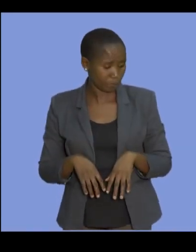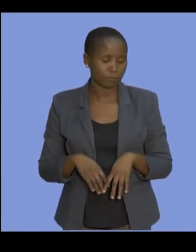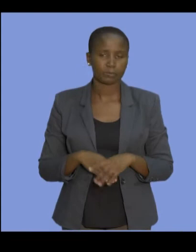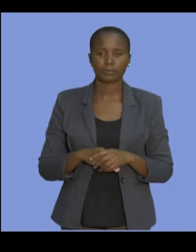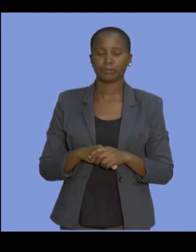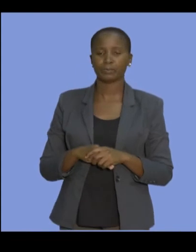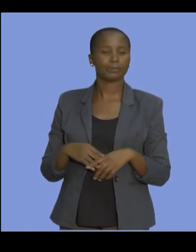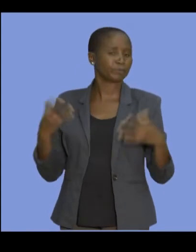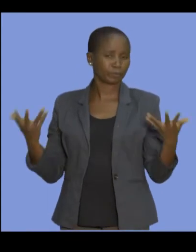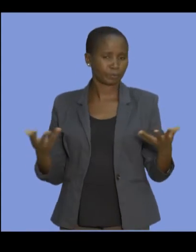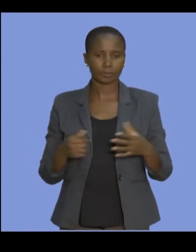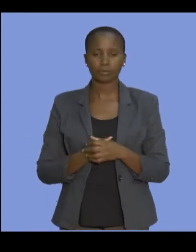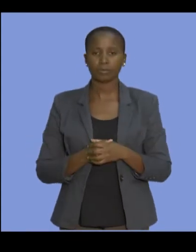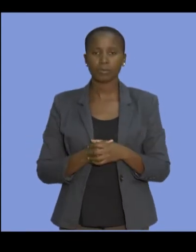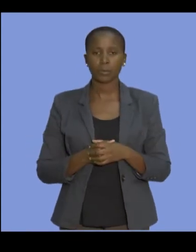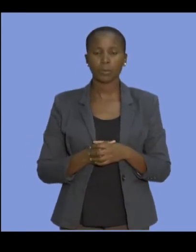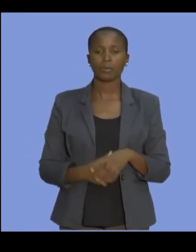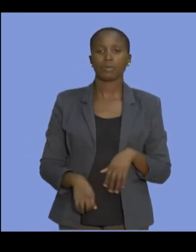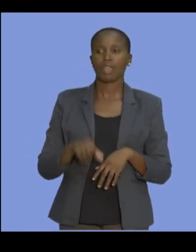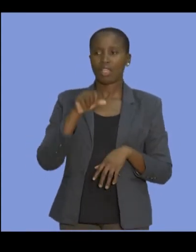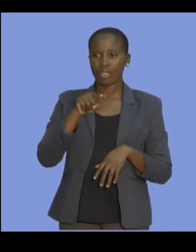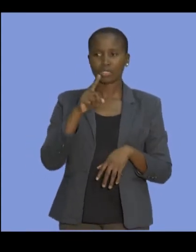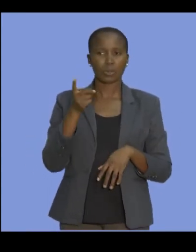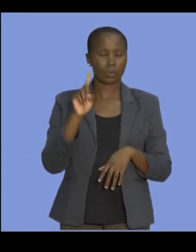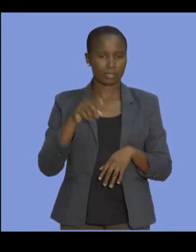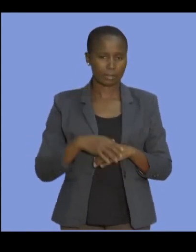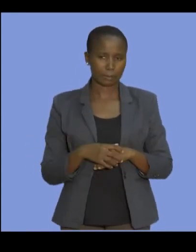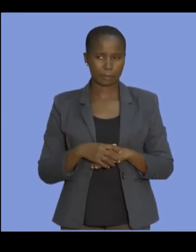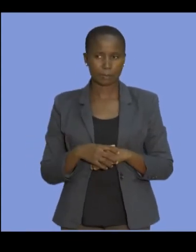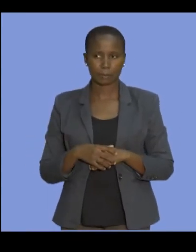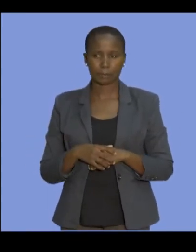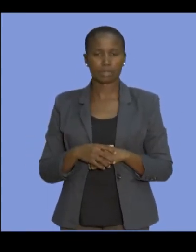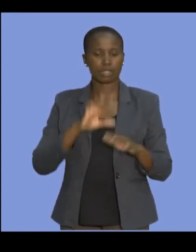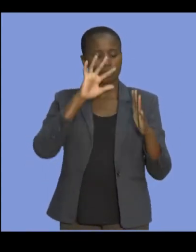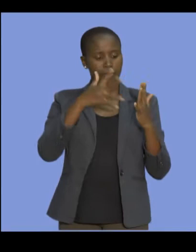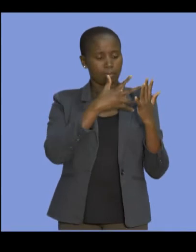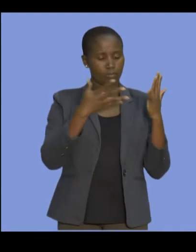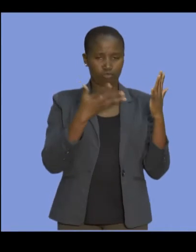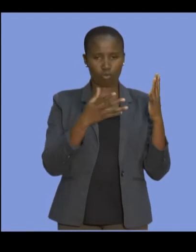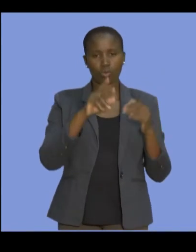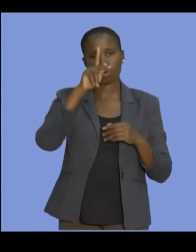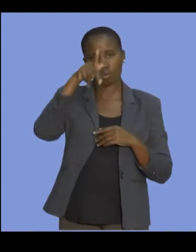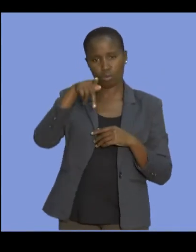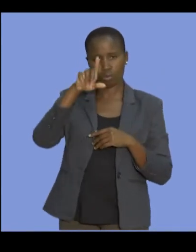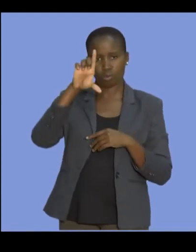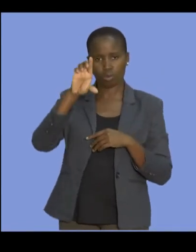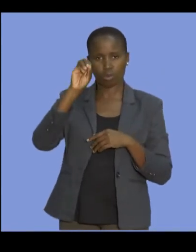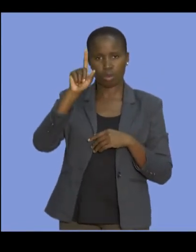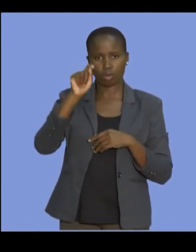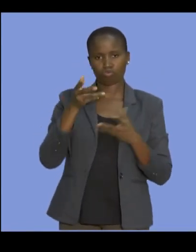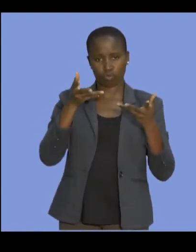So this is our whisker plot. This is how it looks like. We have our minimum value